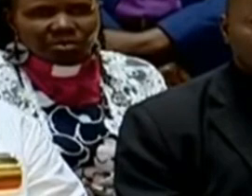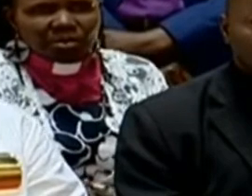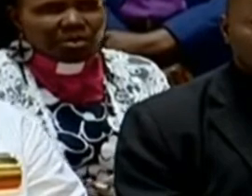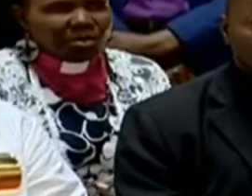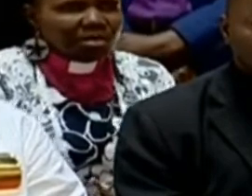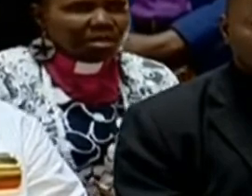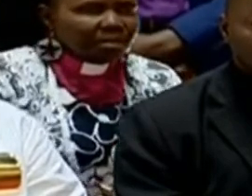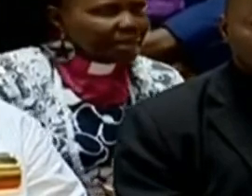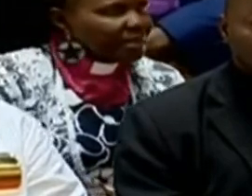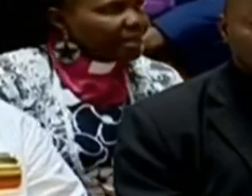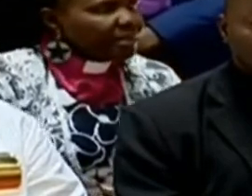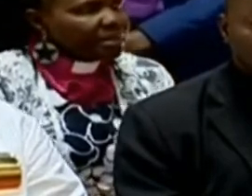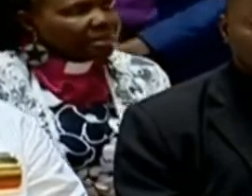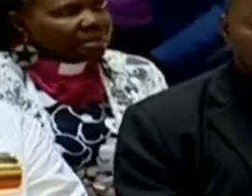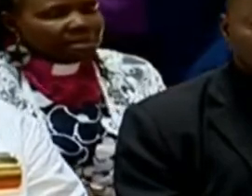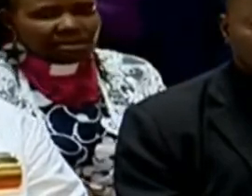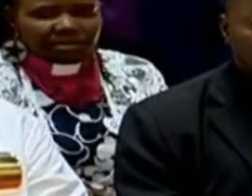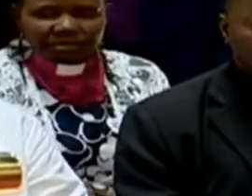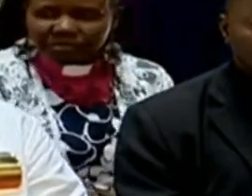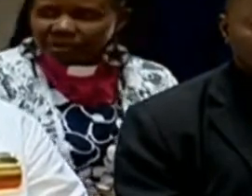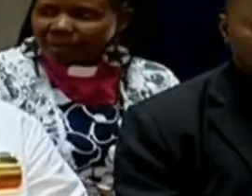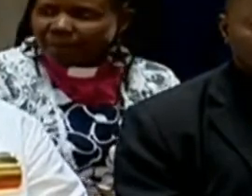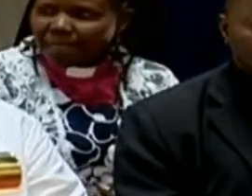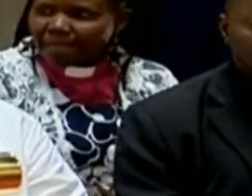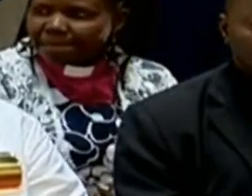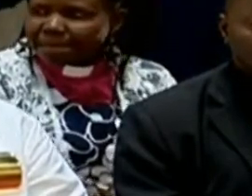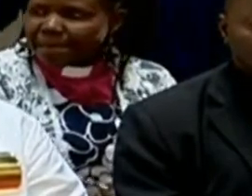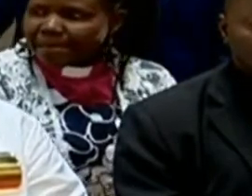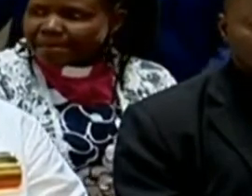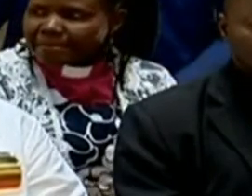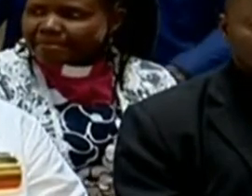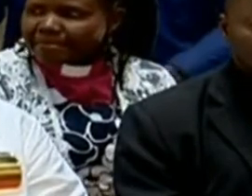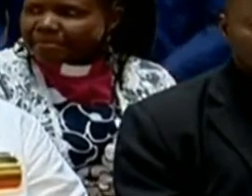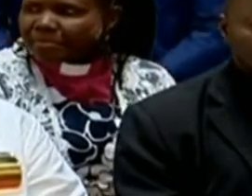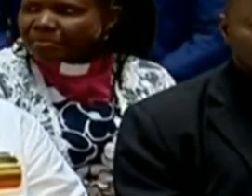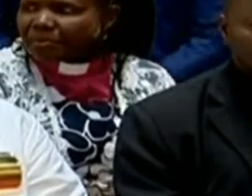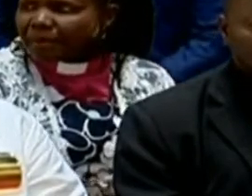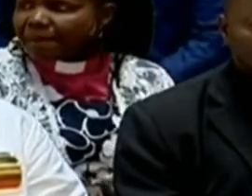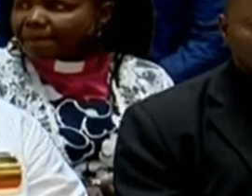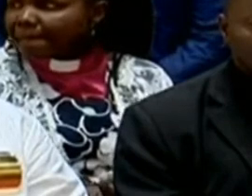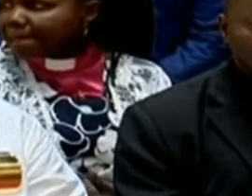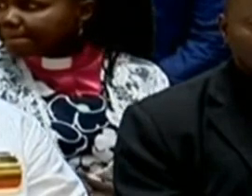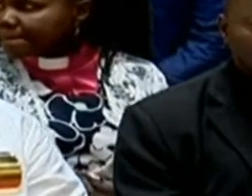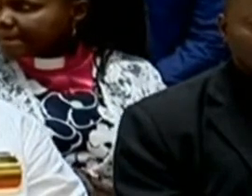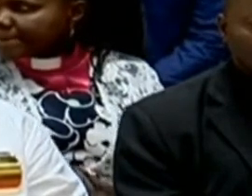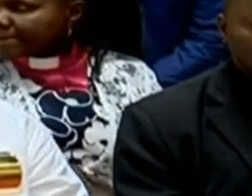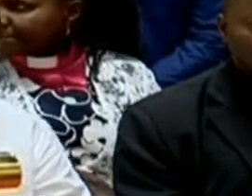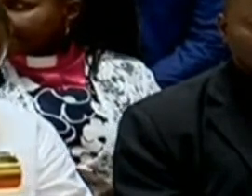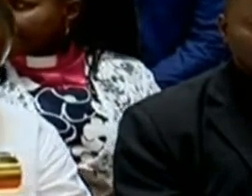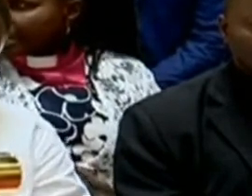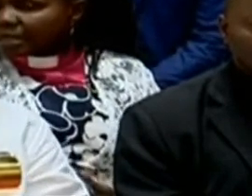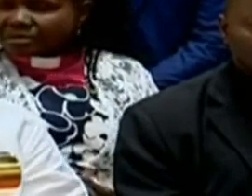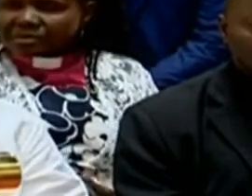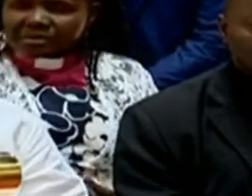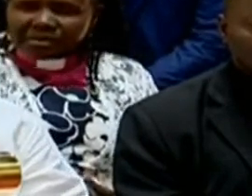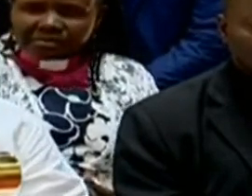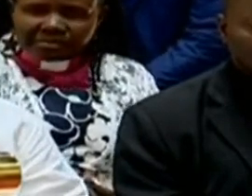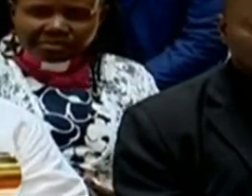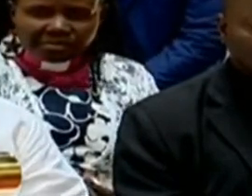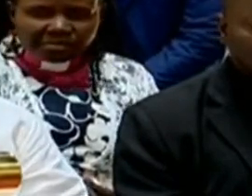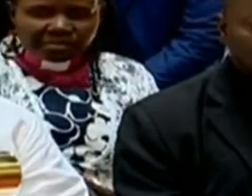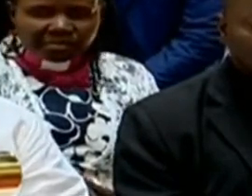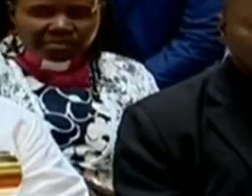Says, now therefore, says the Lord, turn to me with all your heart, with fasting, with